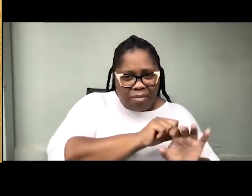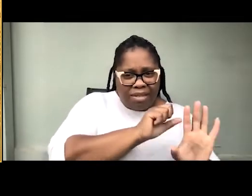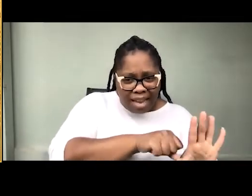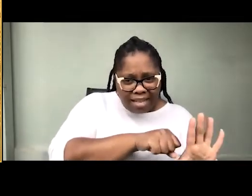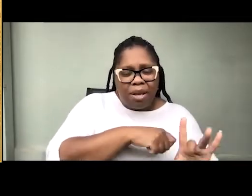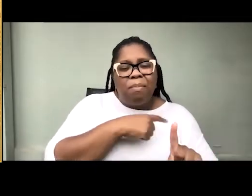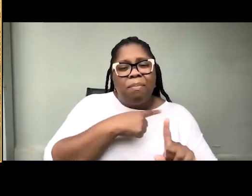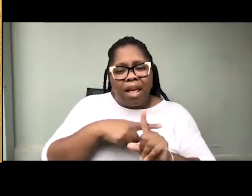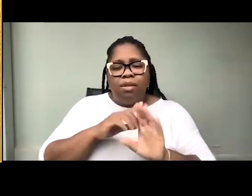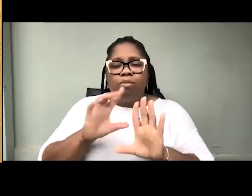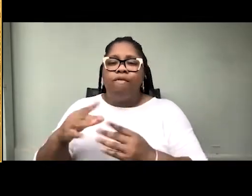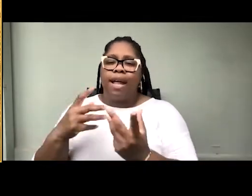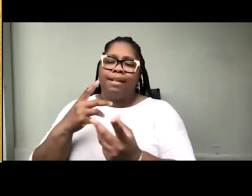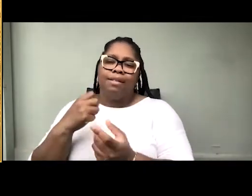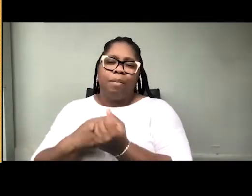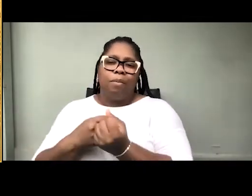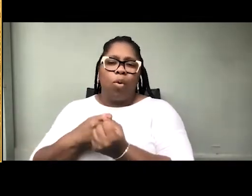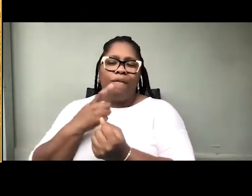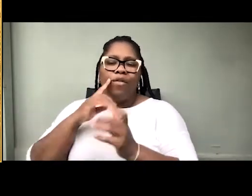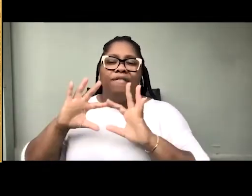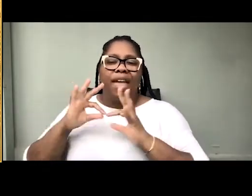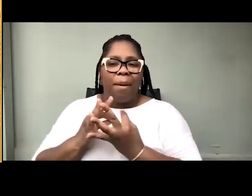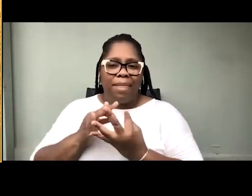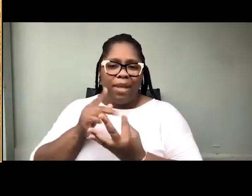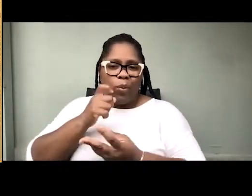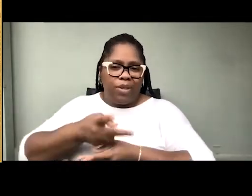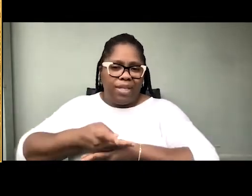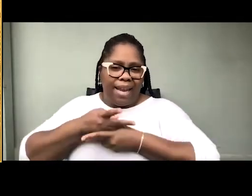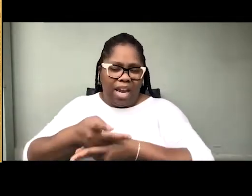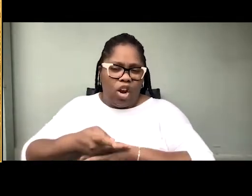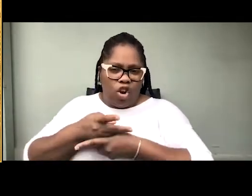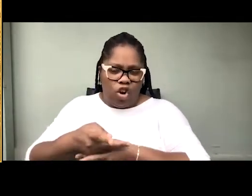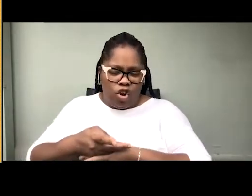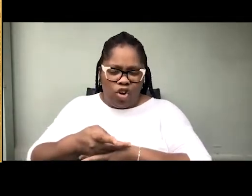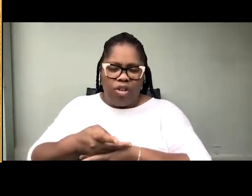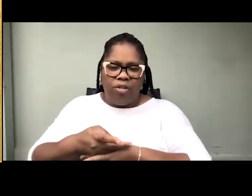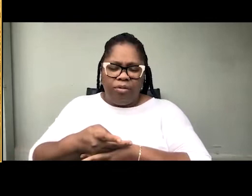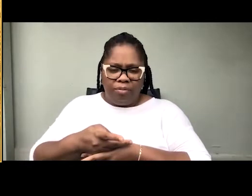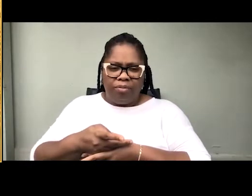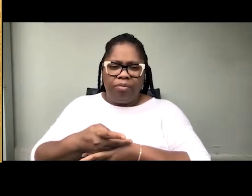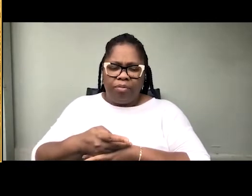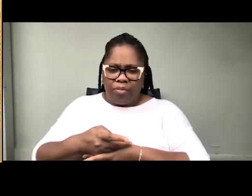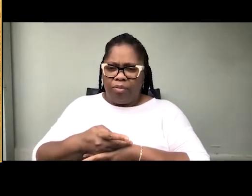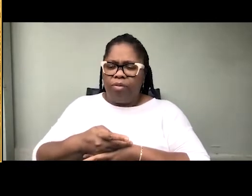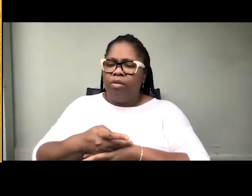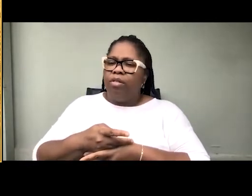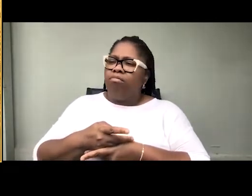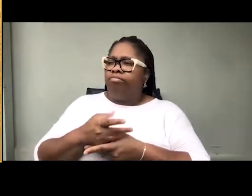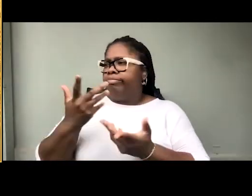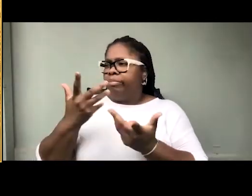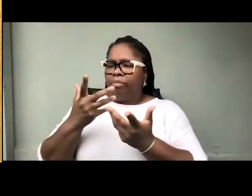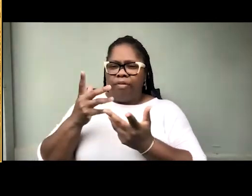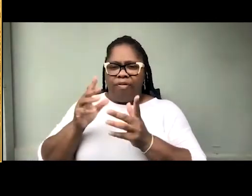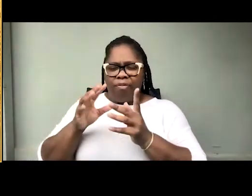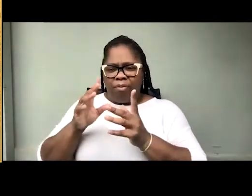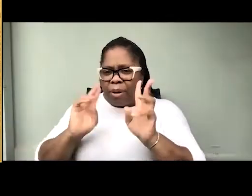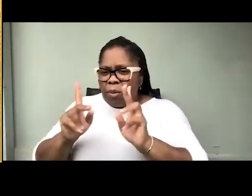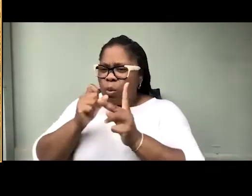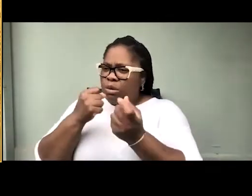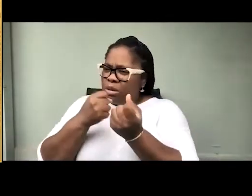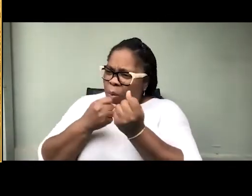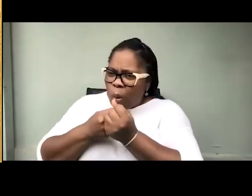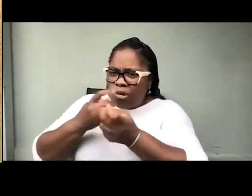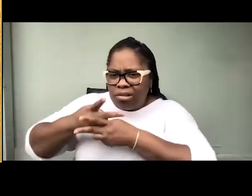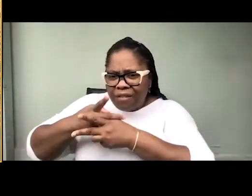providing support to family caregivers, caregivers who are providing support and care to friends. So we have a